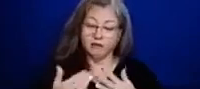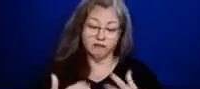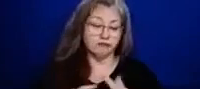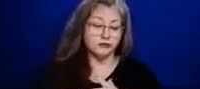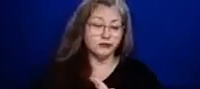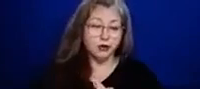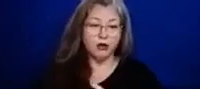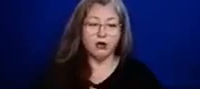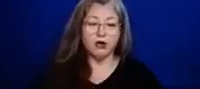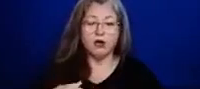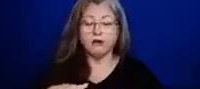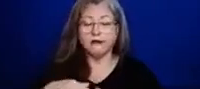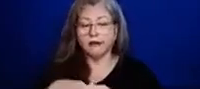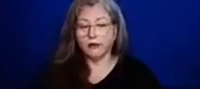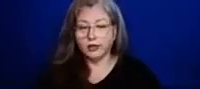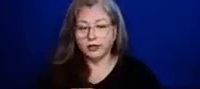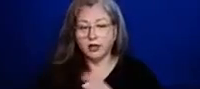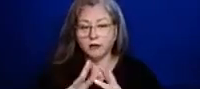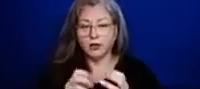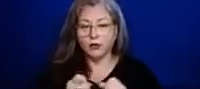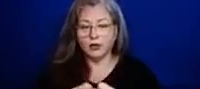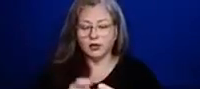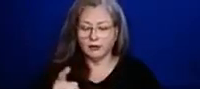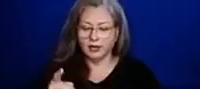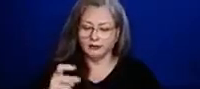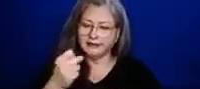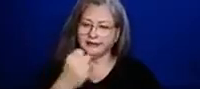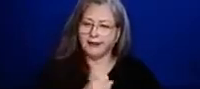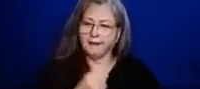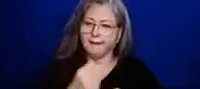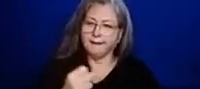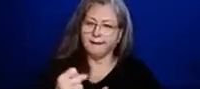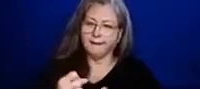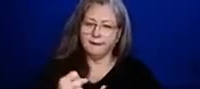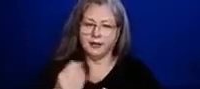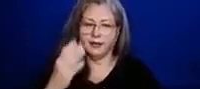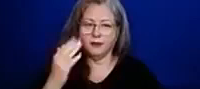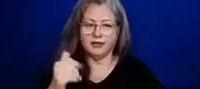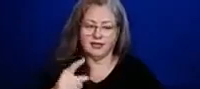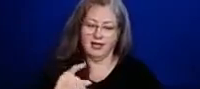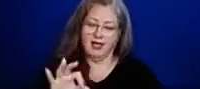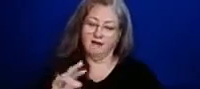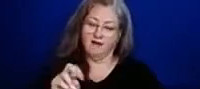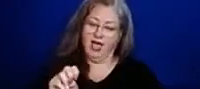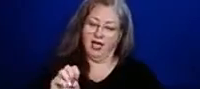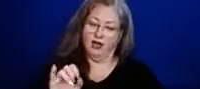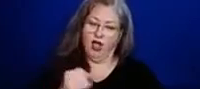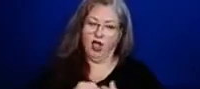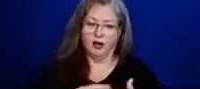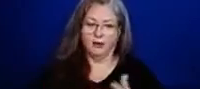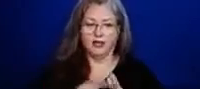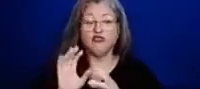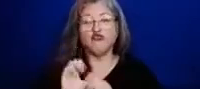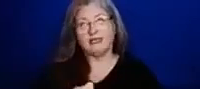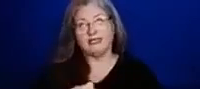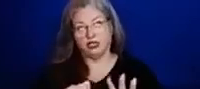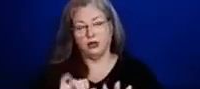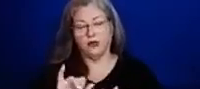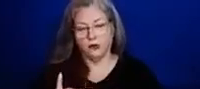I just went inside the workshop, the stamp workshop, because fine arts is like, well, traditional fine arts